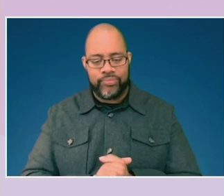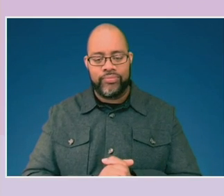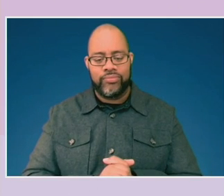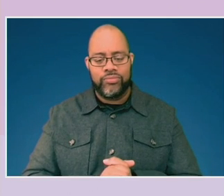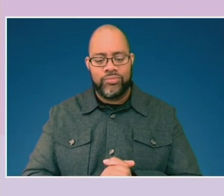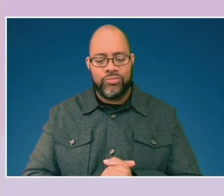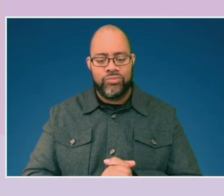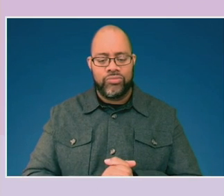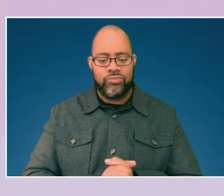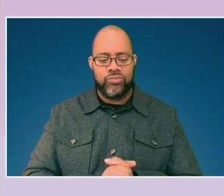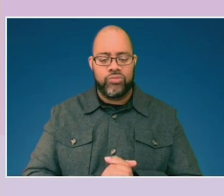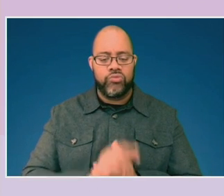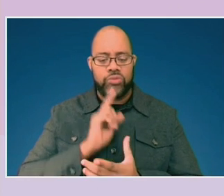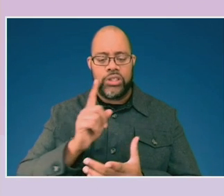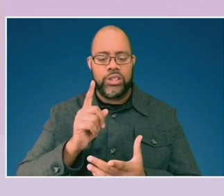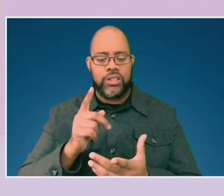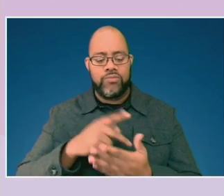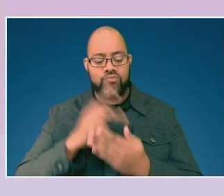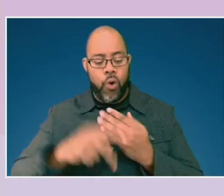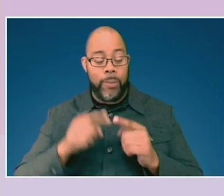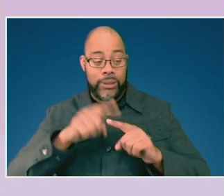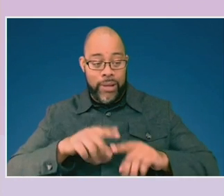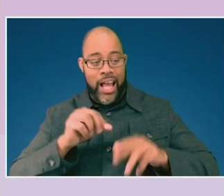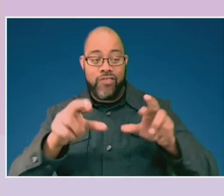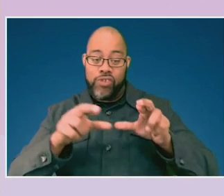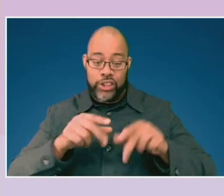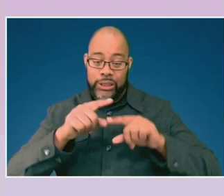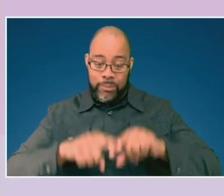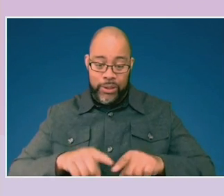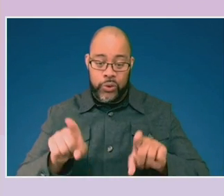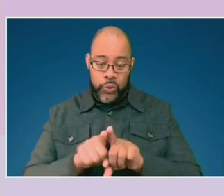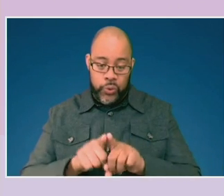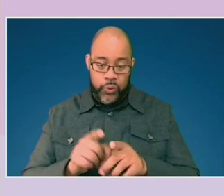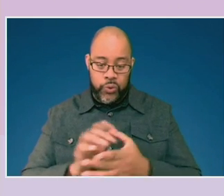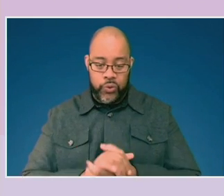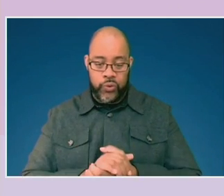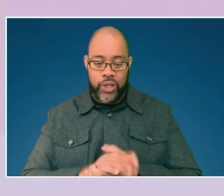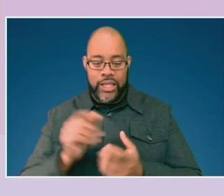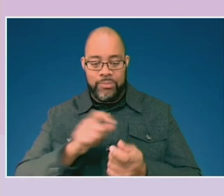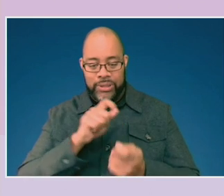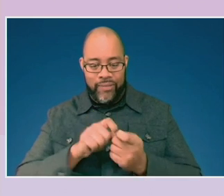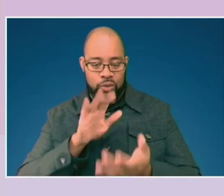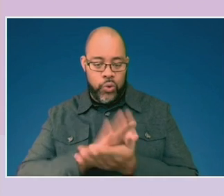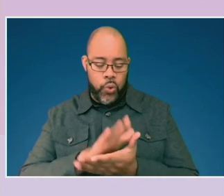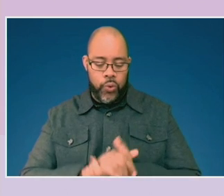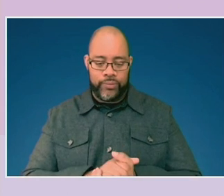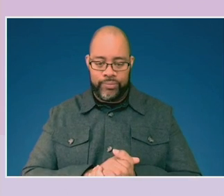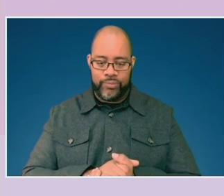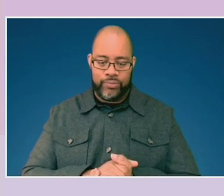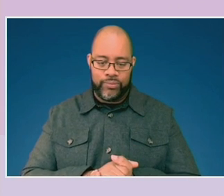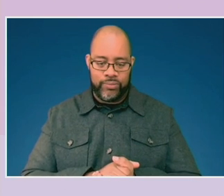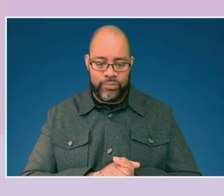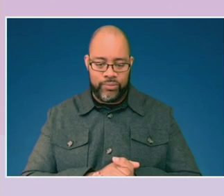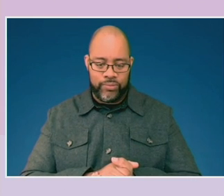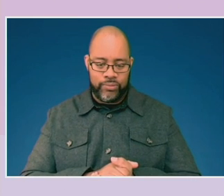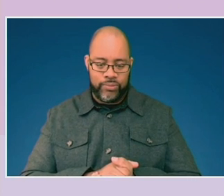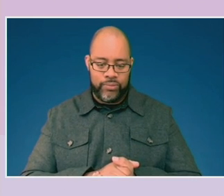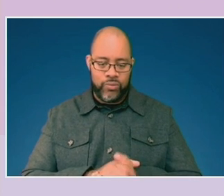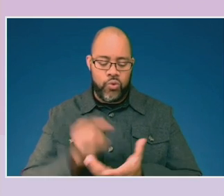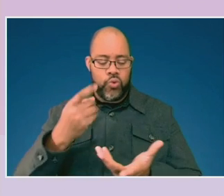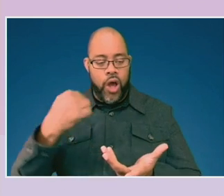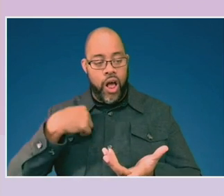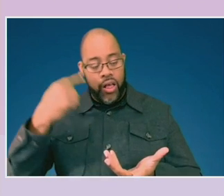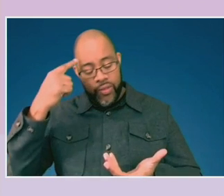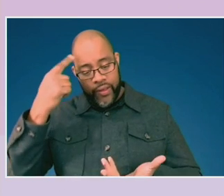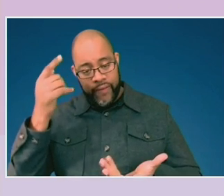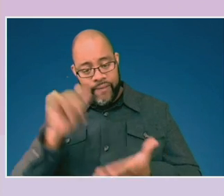really kind of program dependent and regional, dependent on the region and the particular school system that we work with. So I think